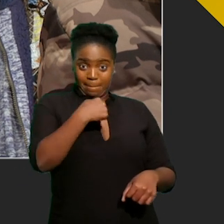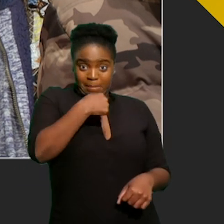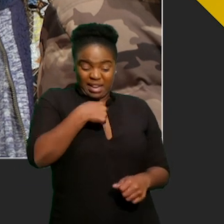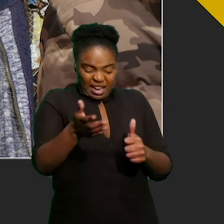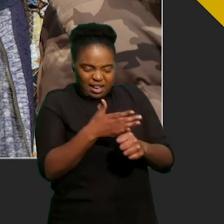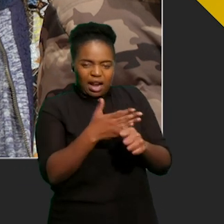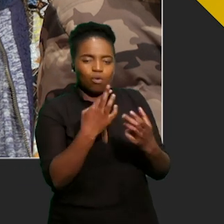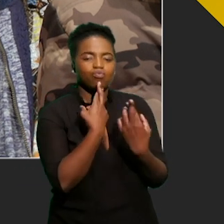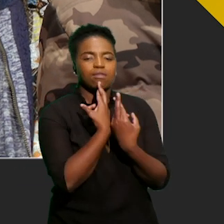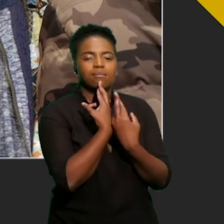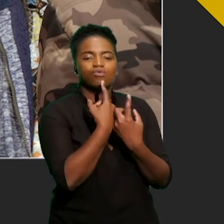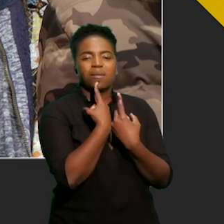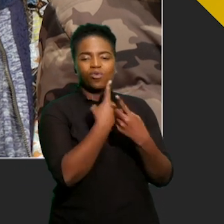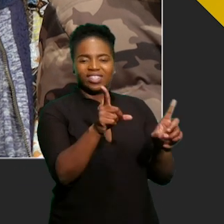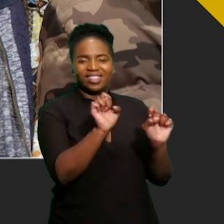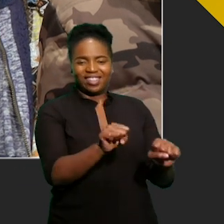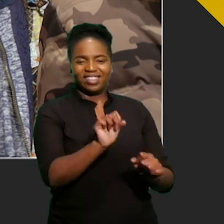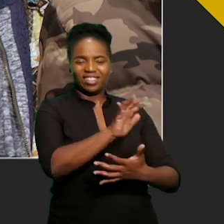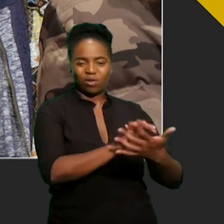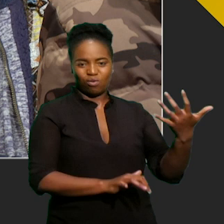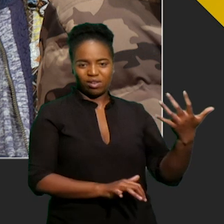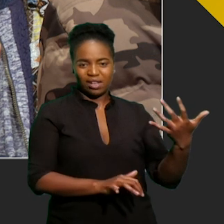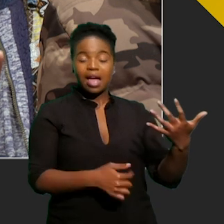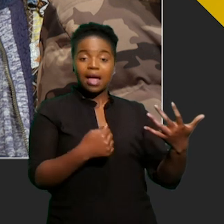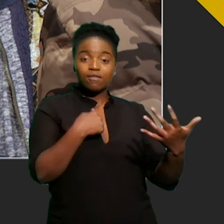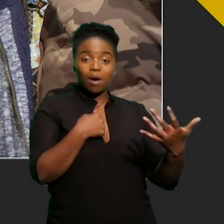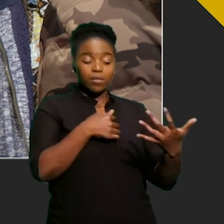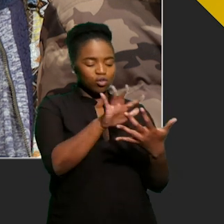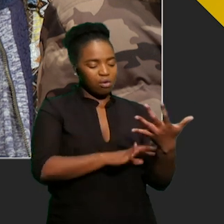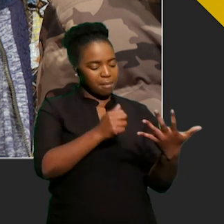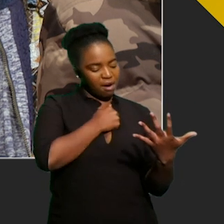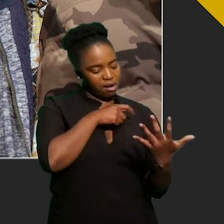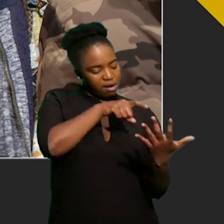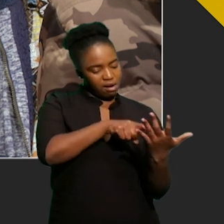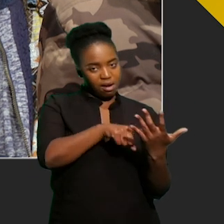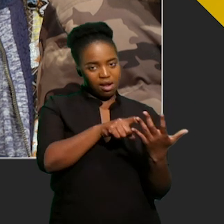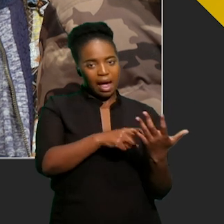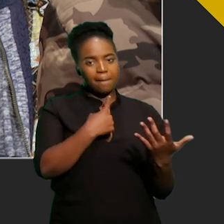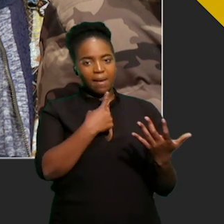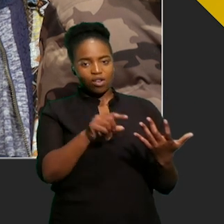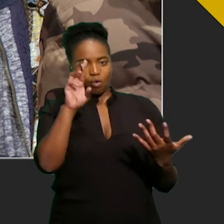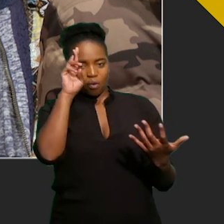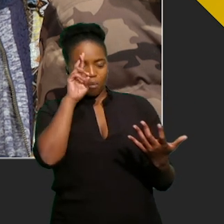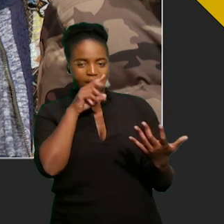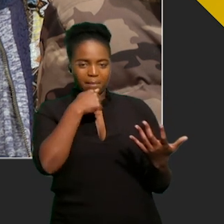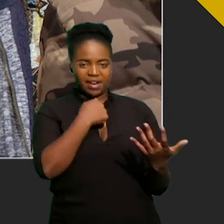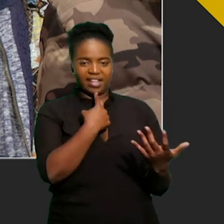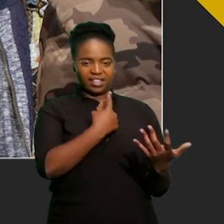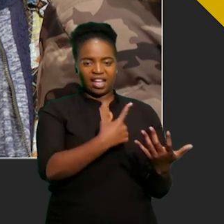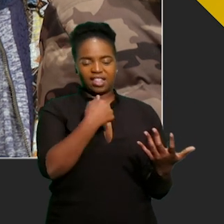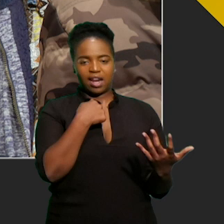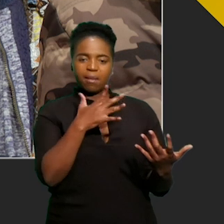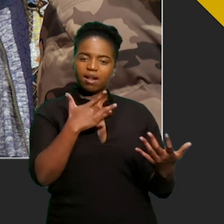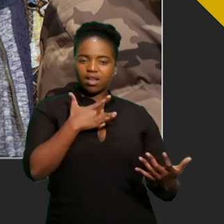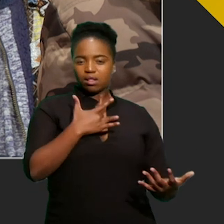you to report the story, otia bits and pieces from your story, so you are a point of reference for that particular story, and then that gives